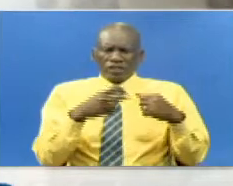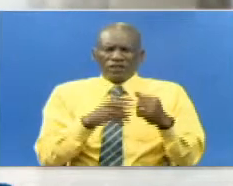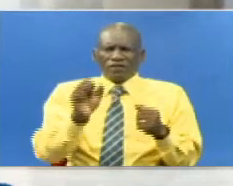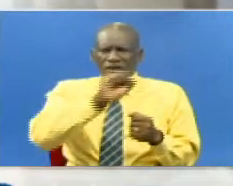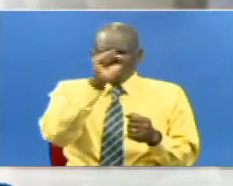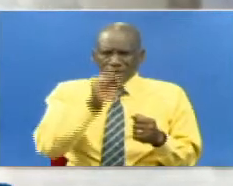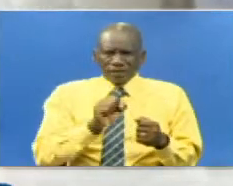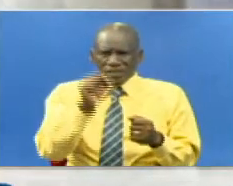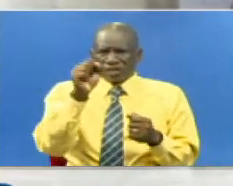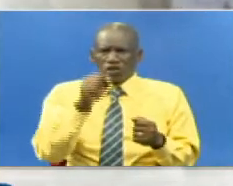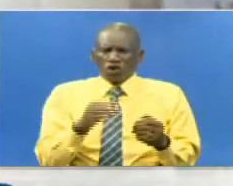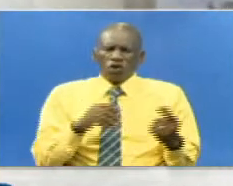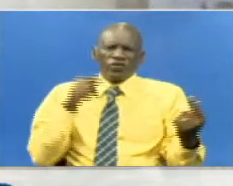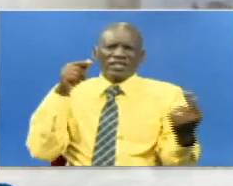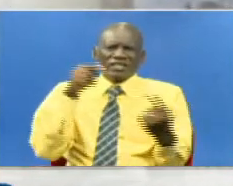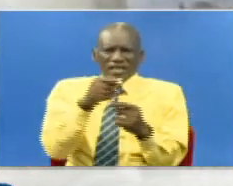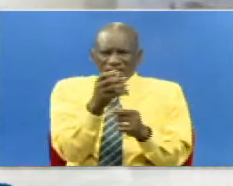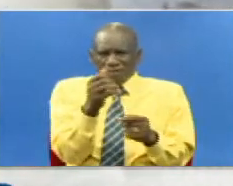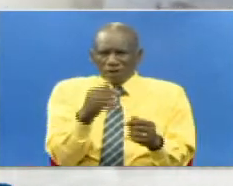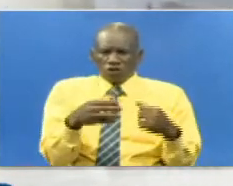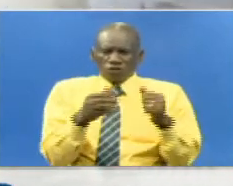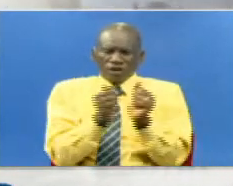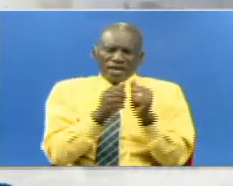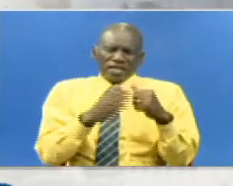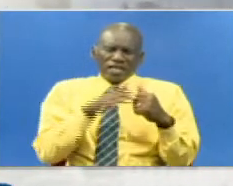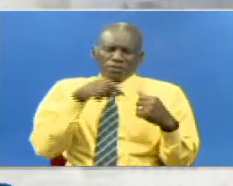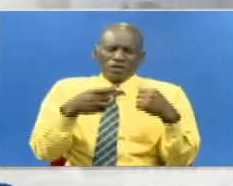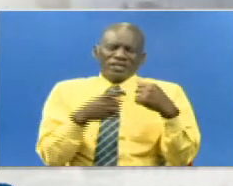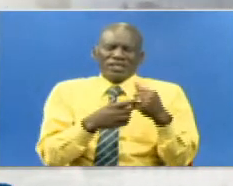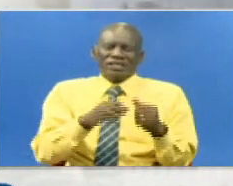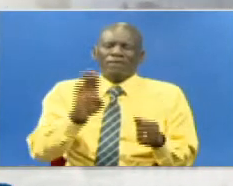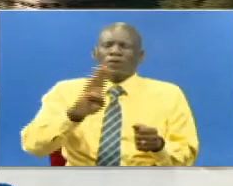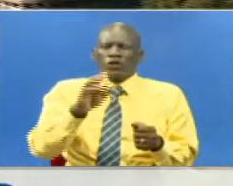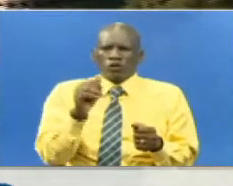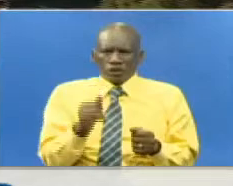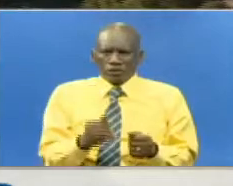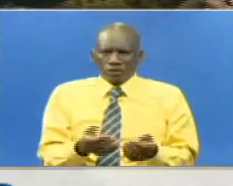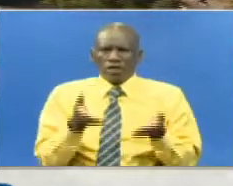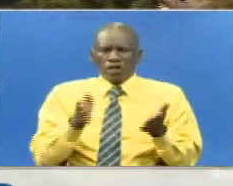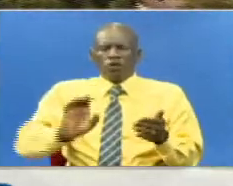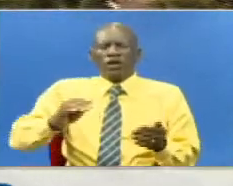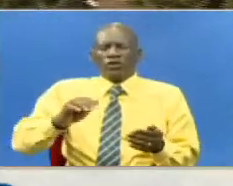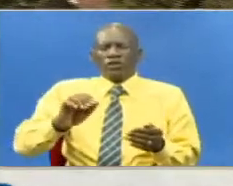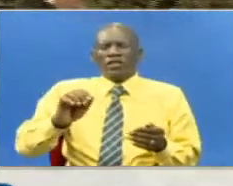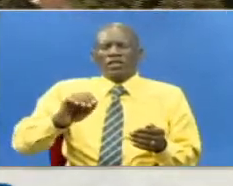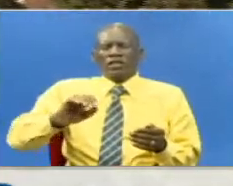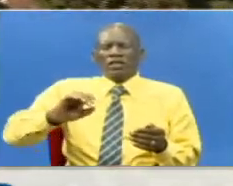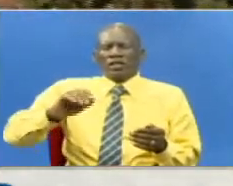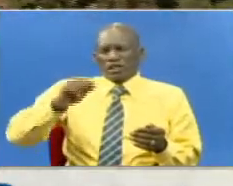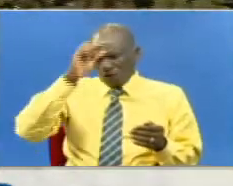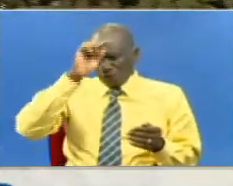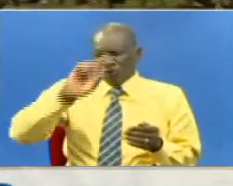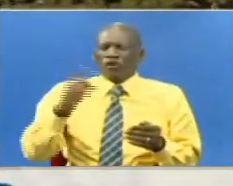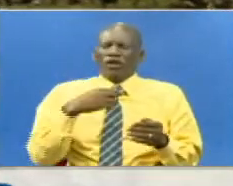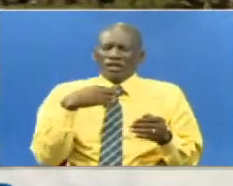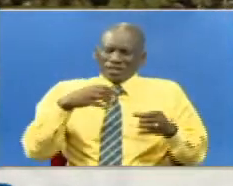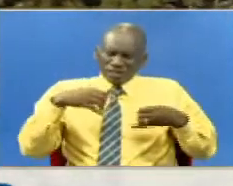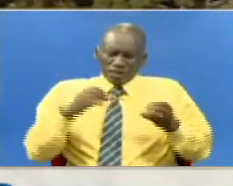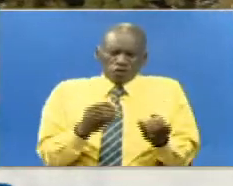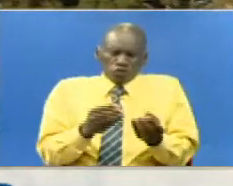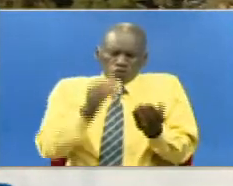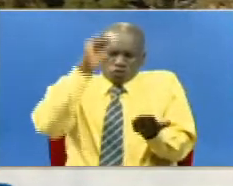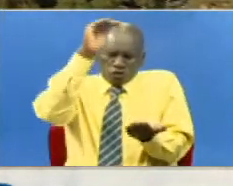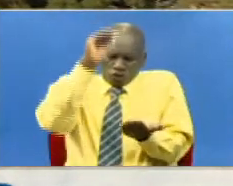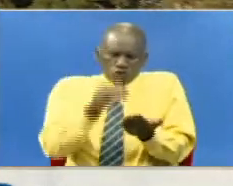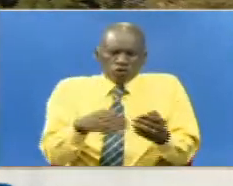of the targeted amount of 19.6 billion shillings. The county now seeks to address this revenue shortfall through transitioning